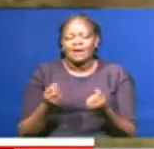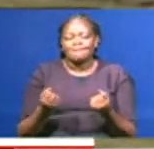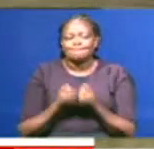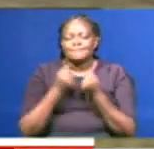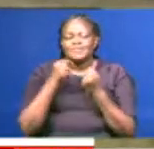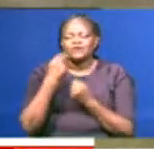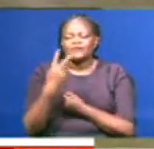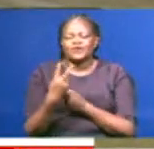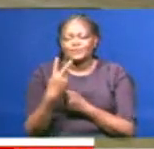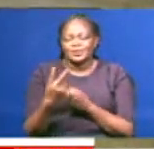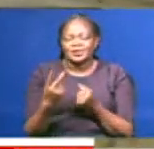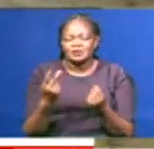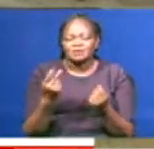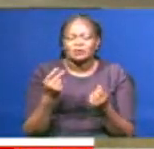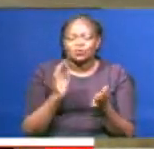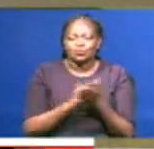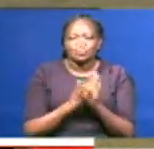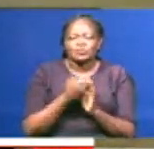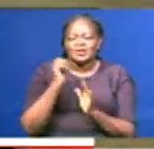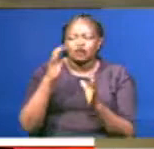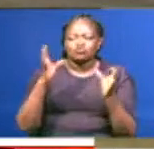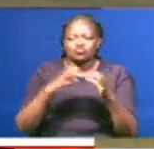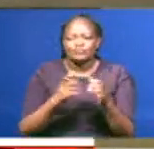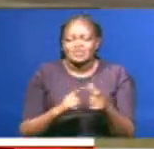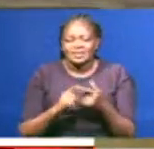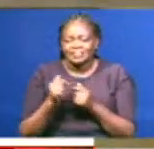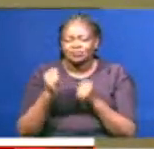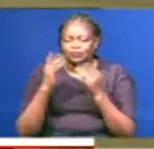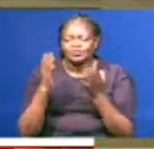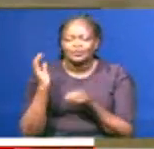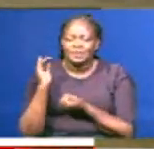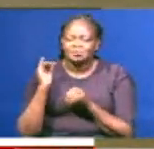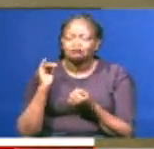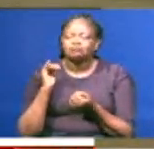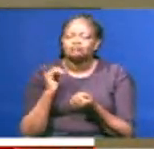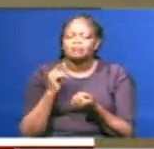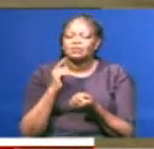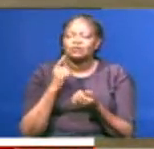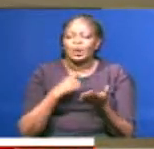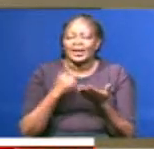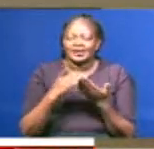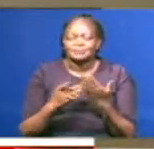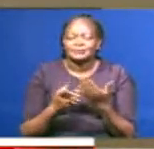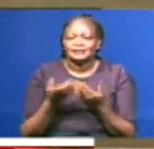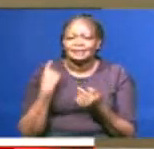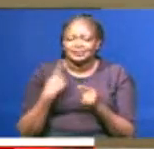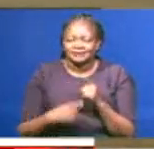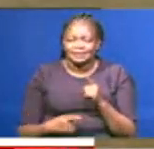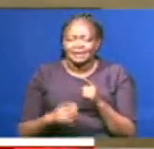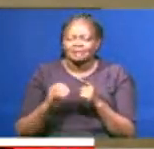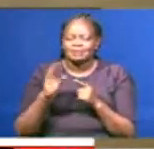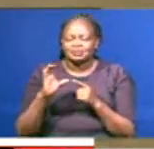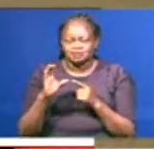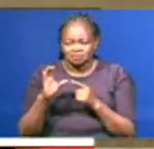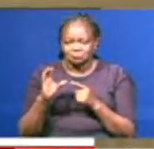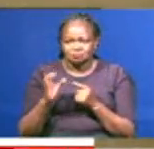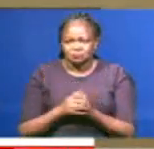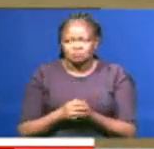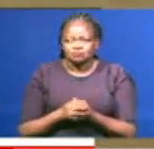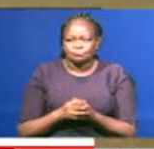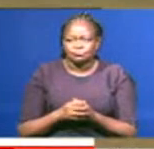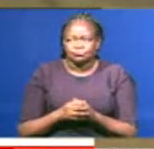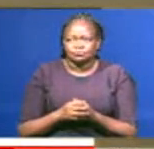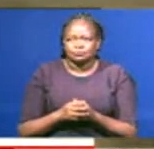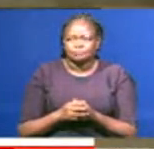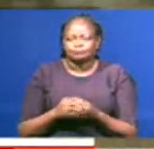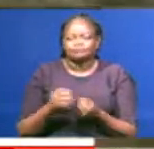February minus the Kenyan crews. Other drivers expected in Voi this weekend is last year's ARC runner-up Karan Patel in